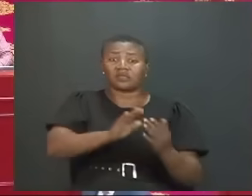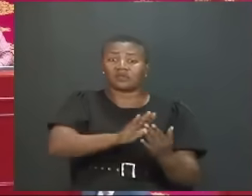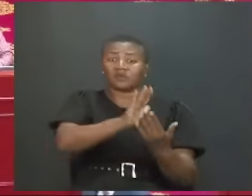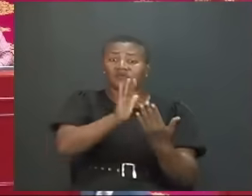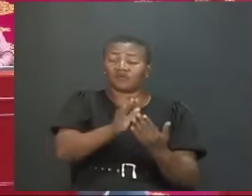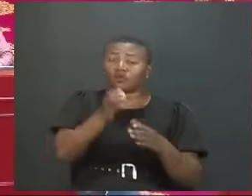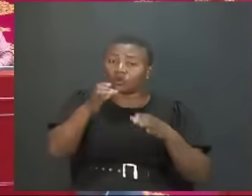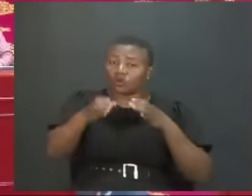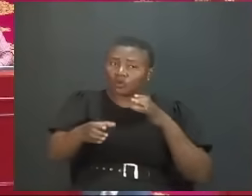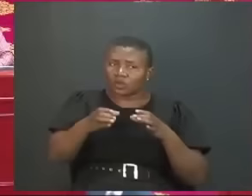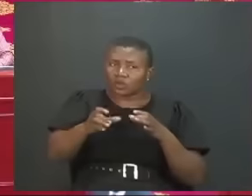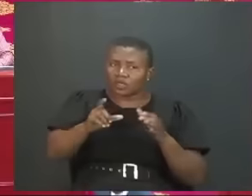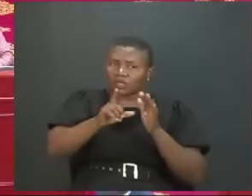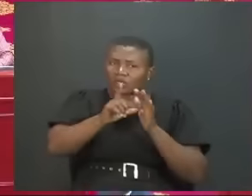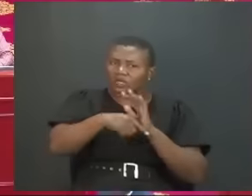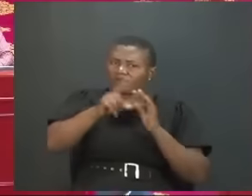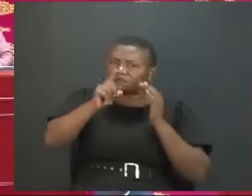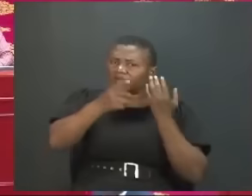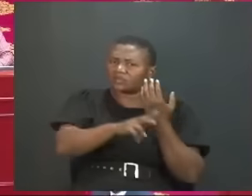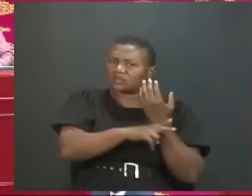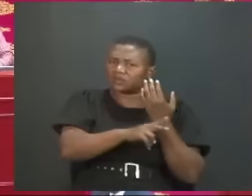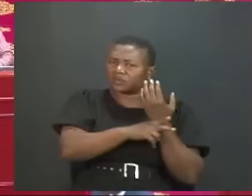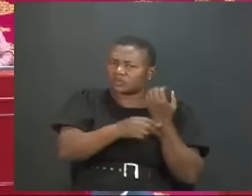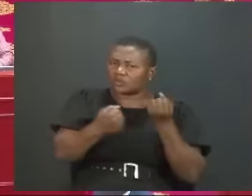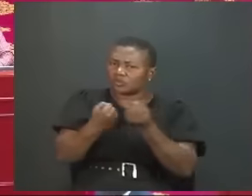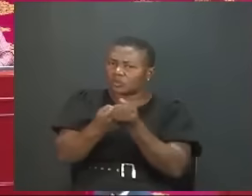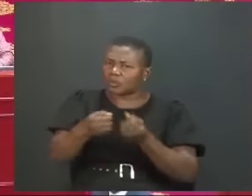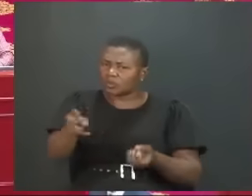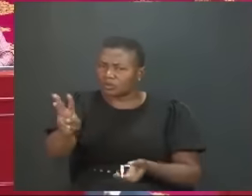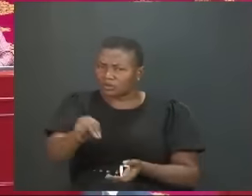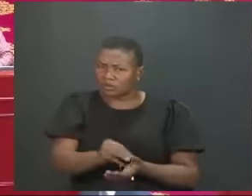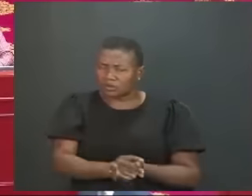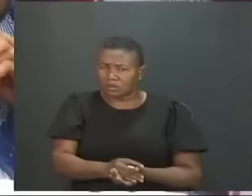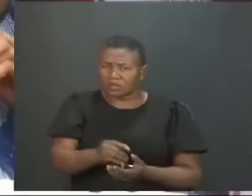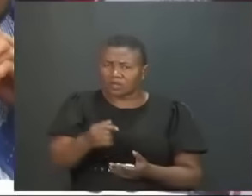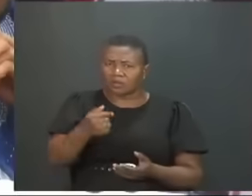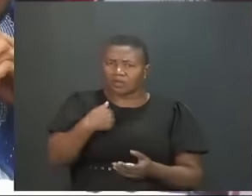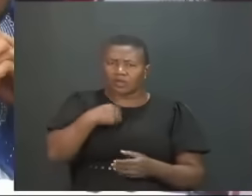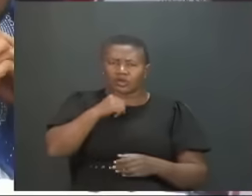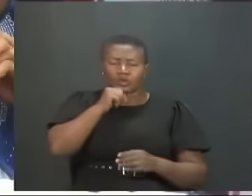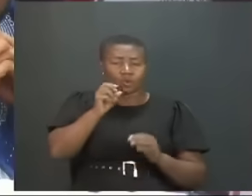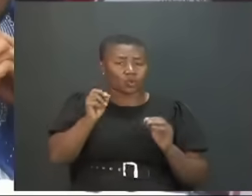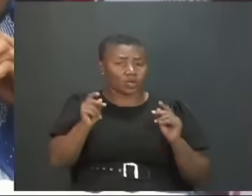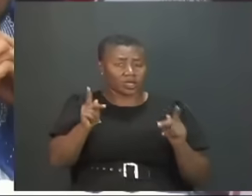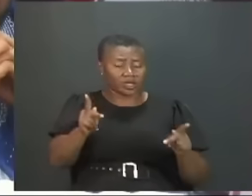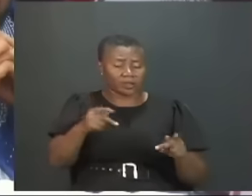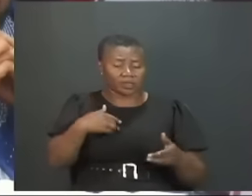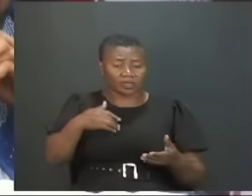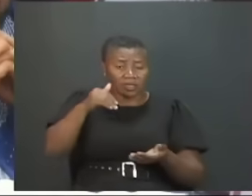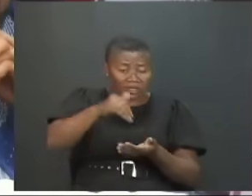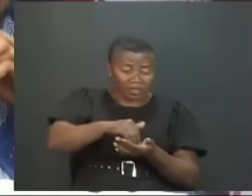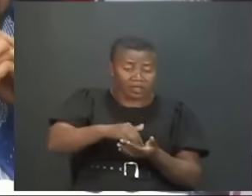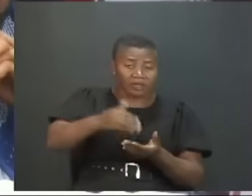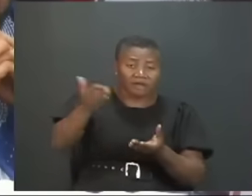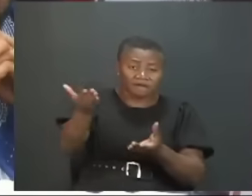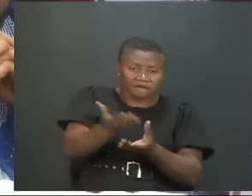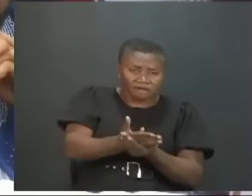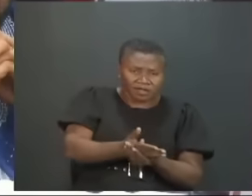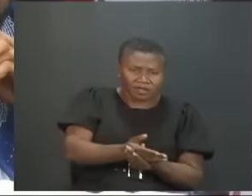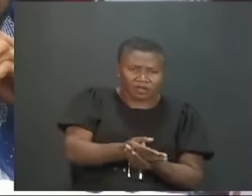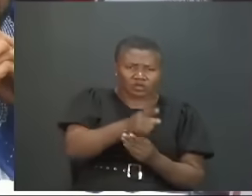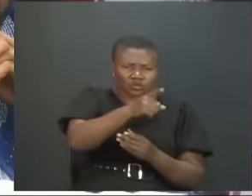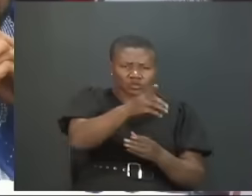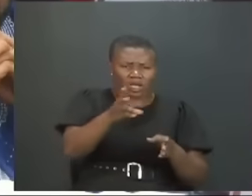favor. When I was dissatisfied, I filed an appeal before you, which you admitted, and